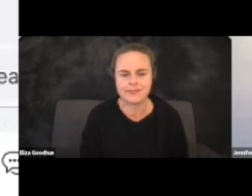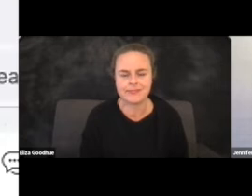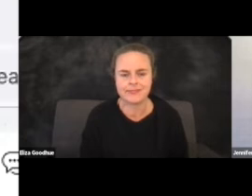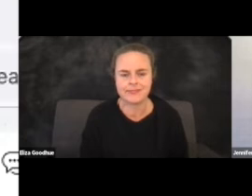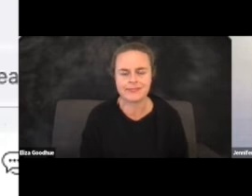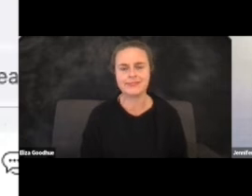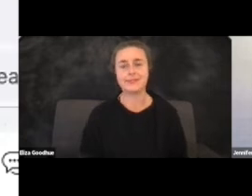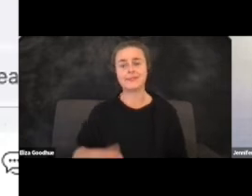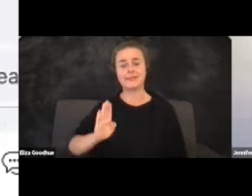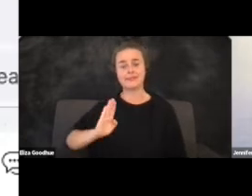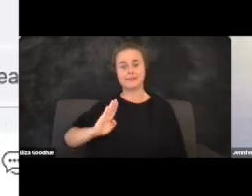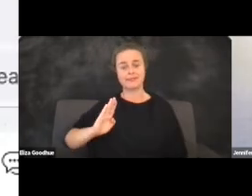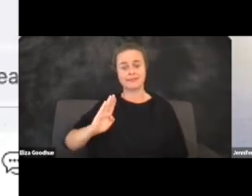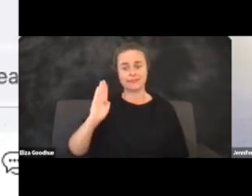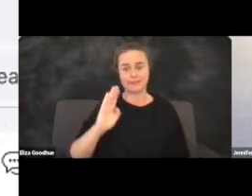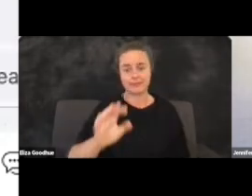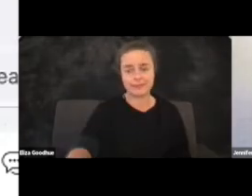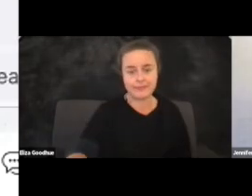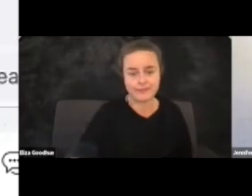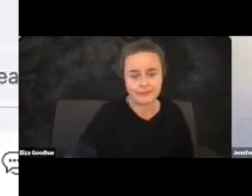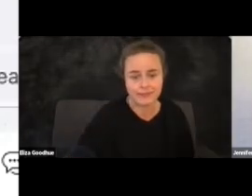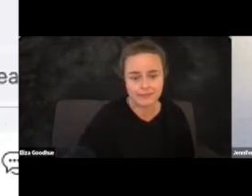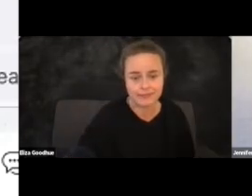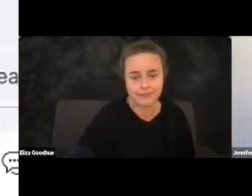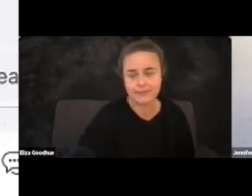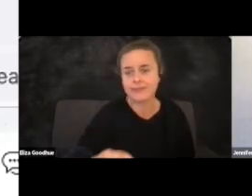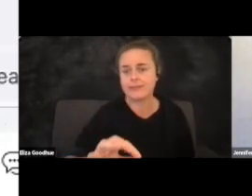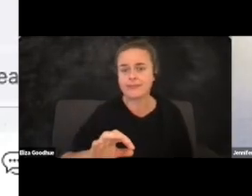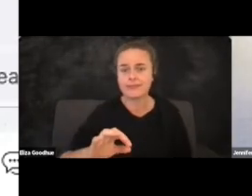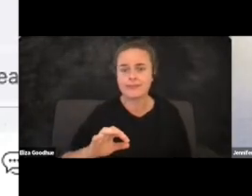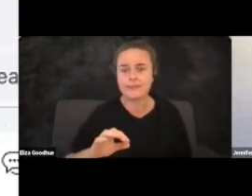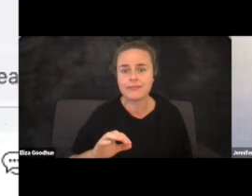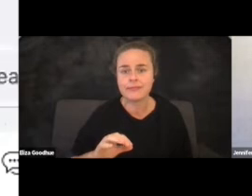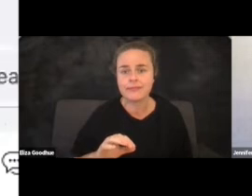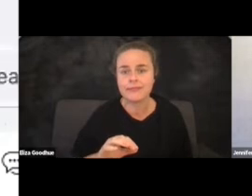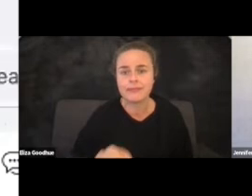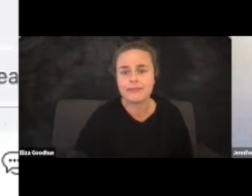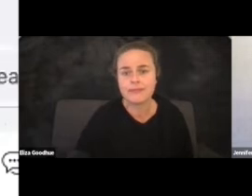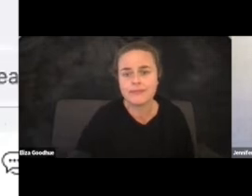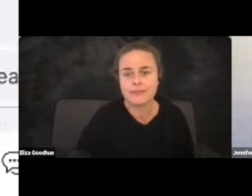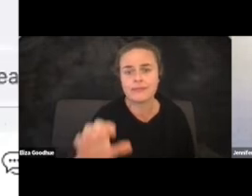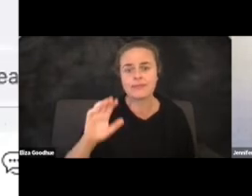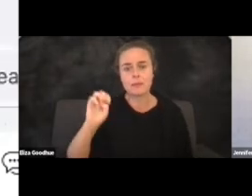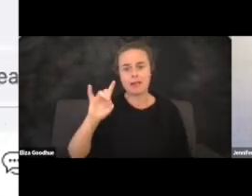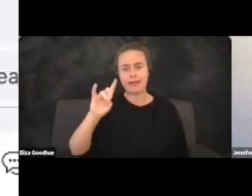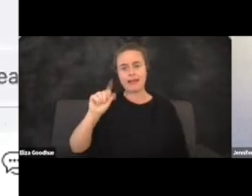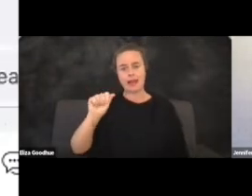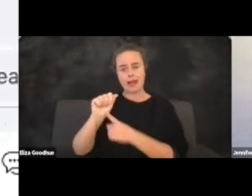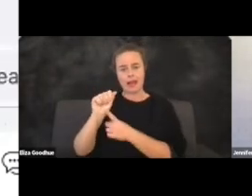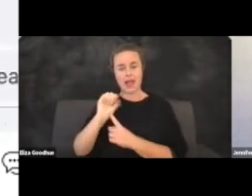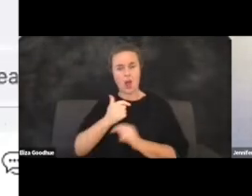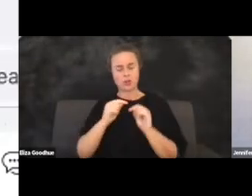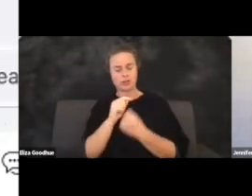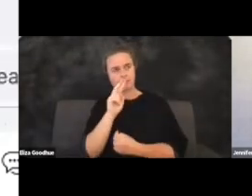Yeah, Jen, I think one thing that I would note with our team, we thought it was interesting how the left side, what we added on the left